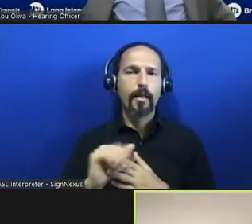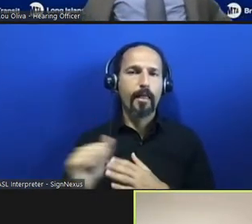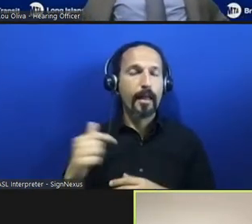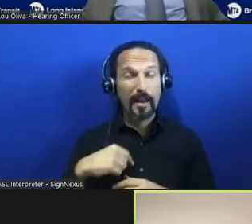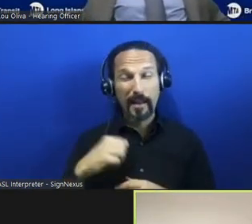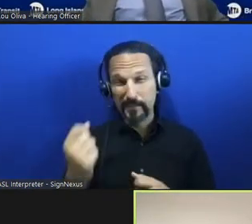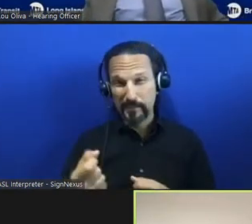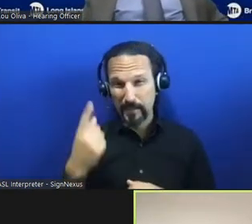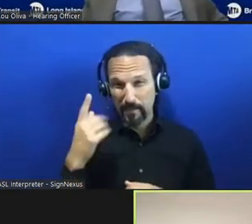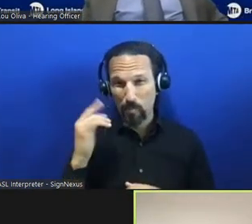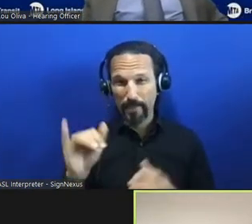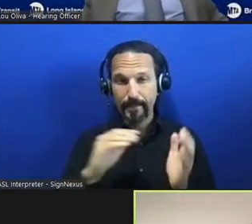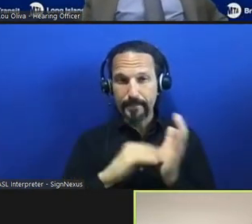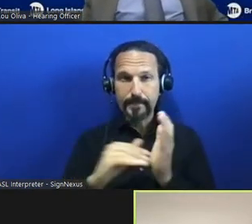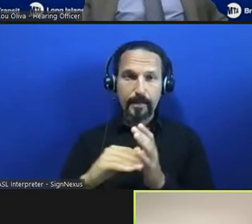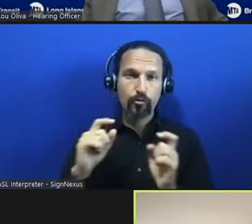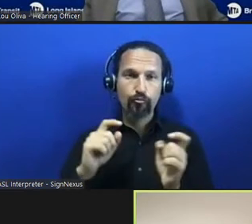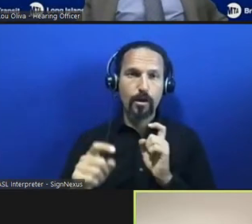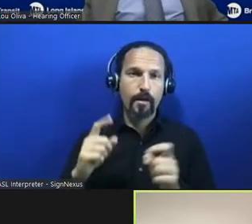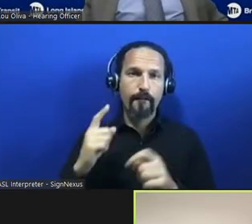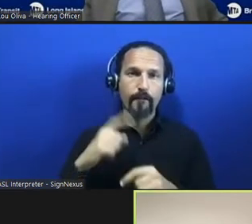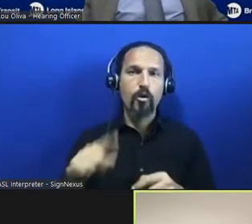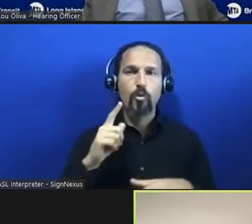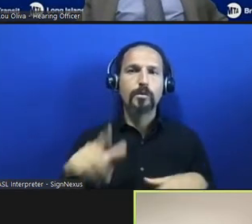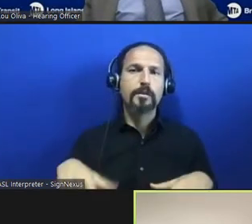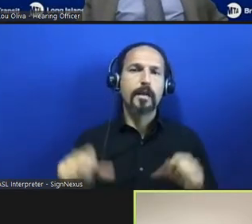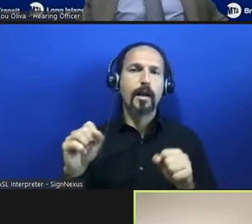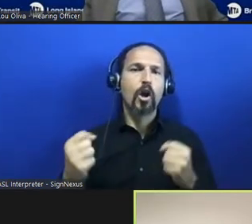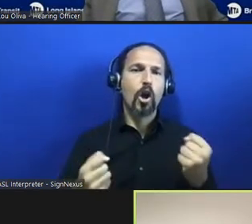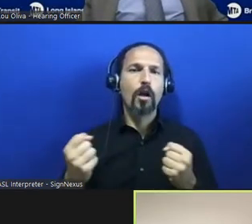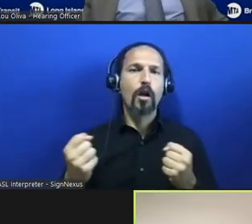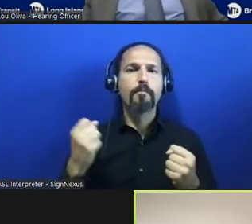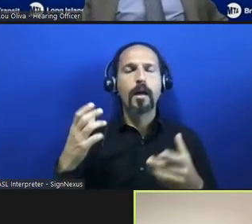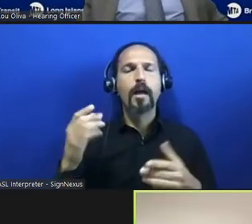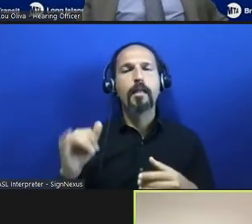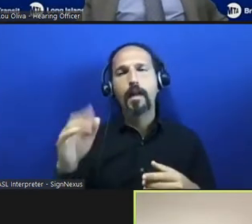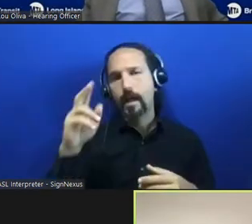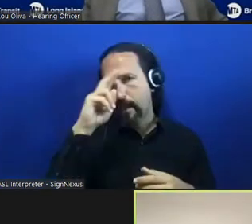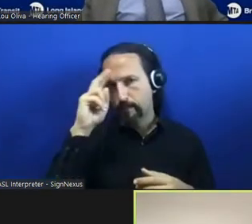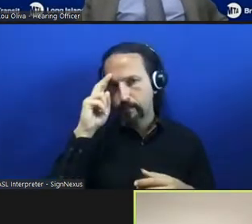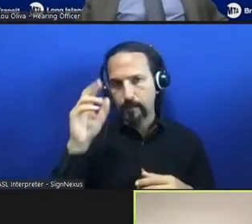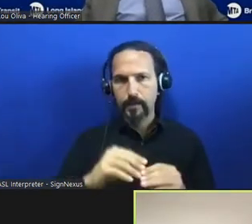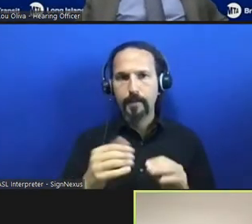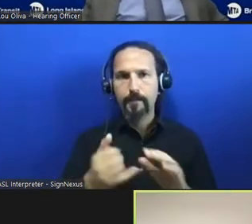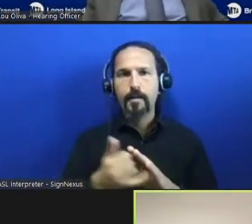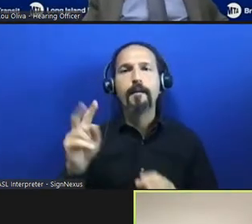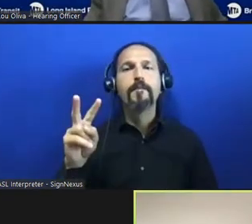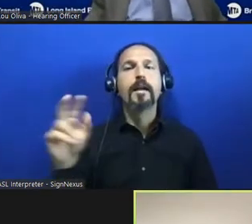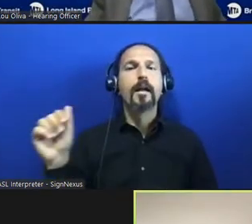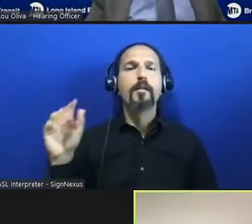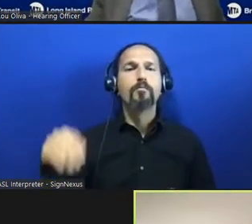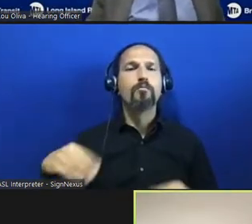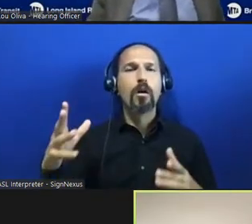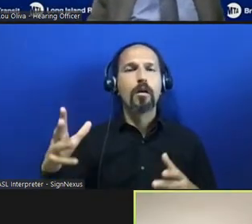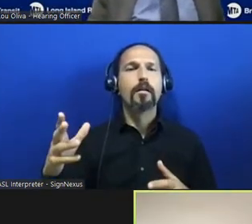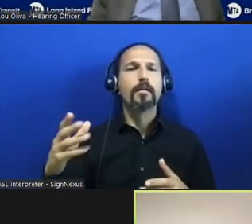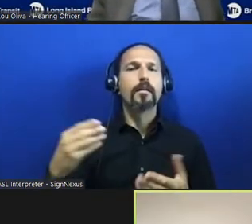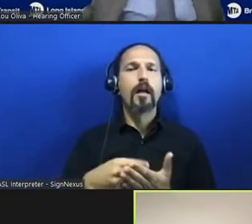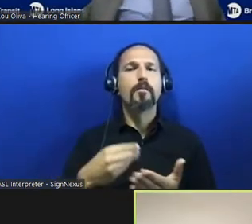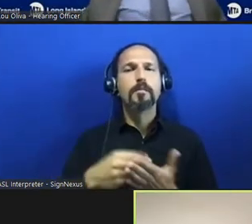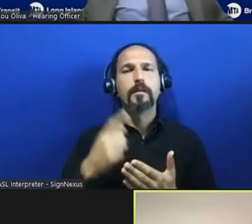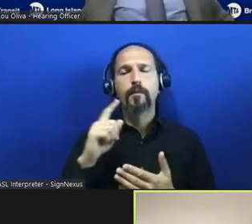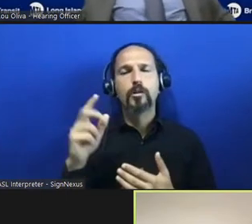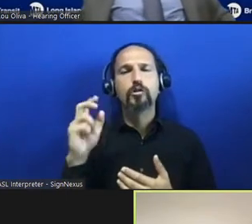why these exemptions would be granted for those taking cars many hospitals in Manhattan including the VA already provide compensation for travel expenses